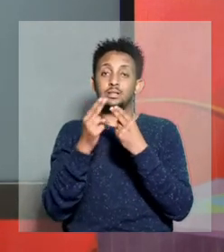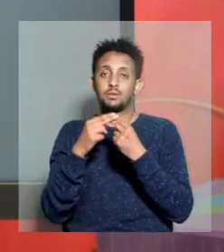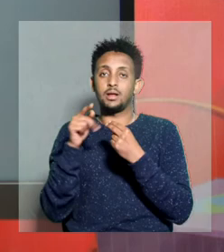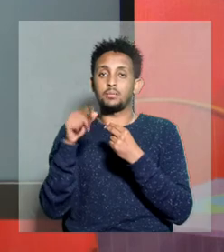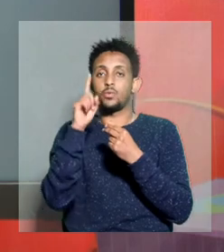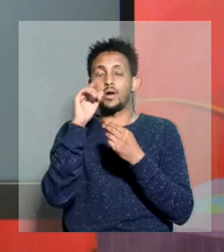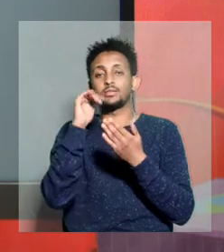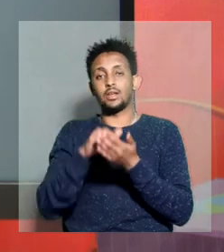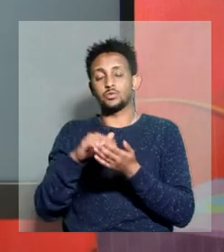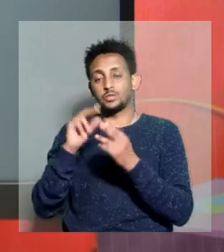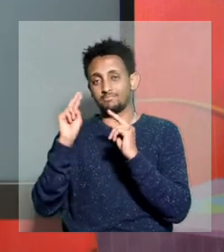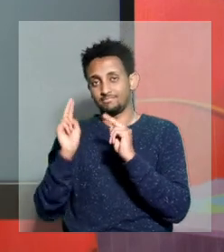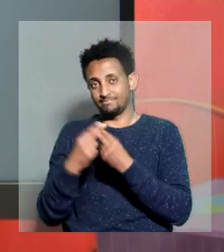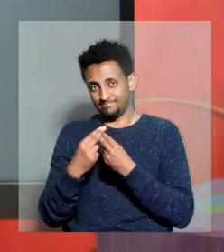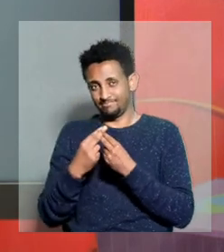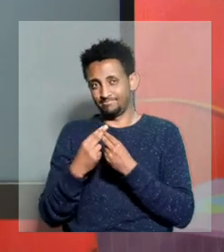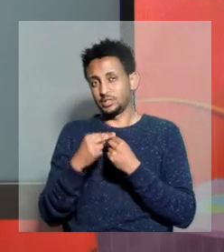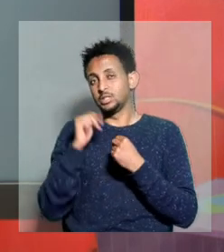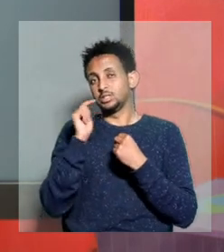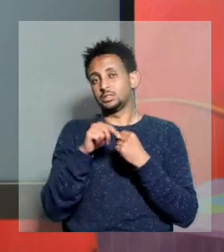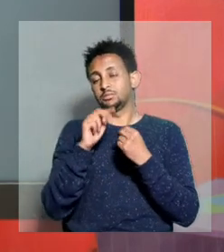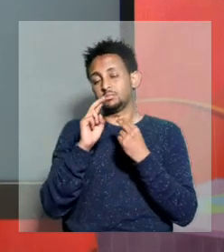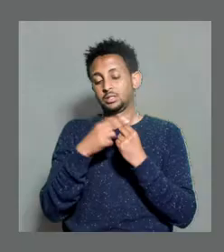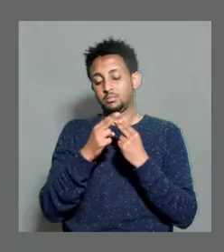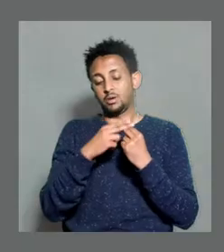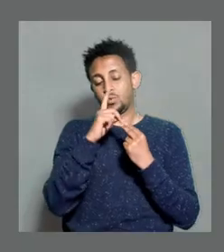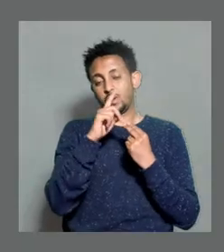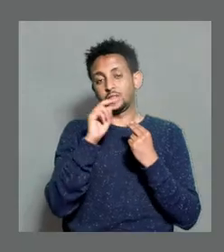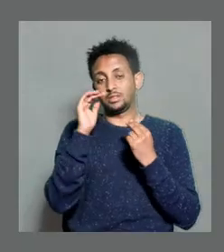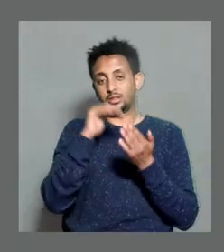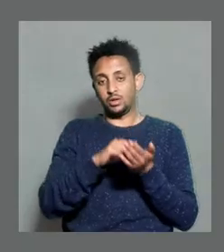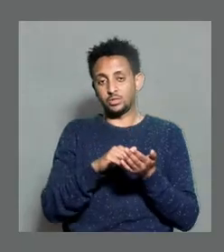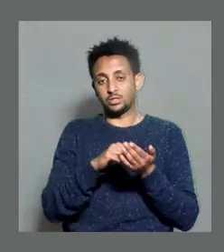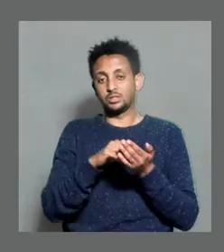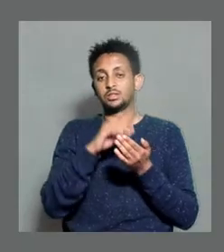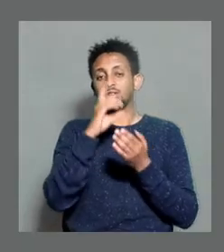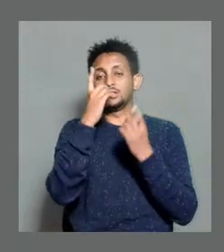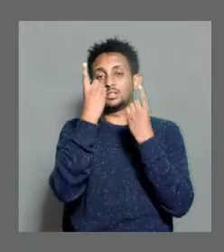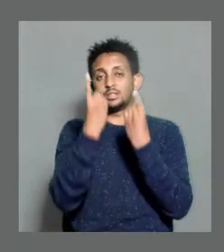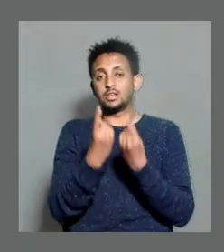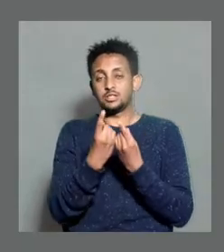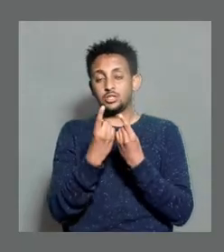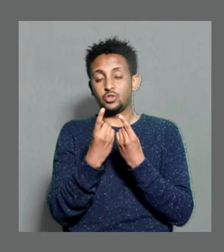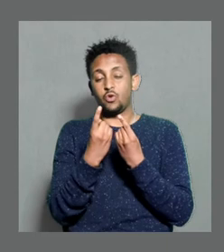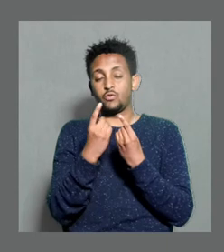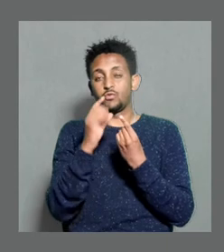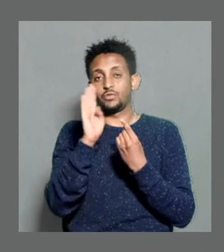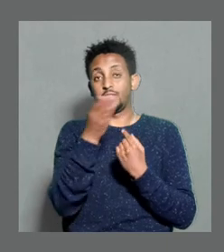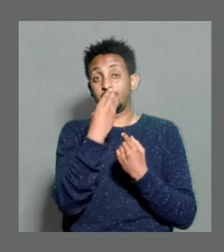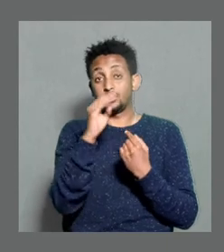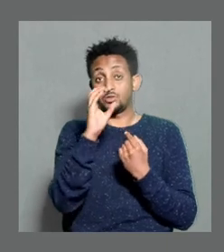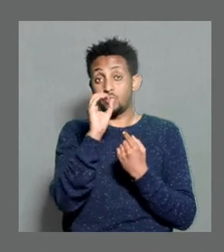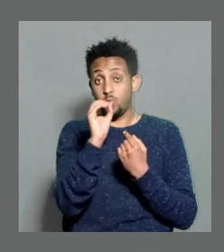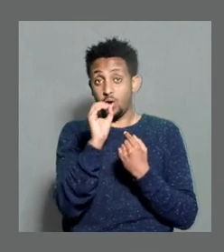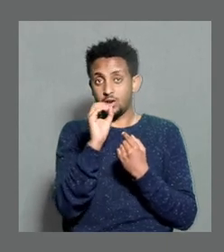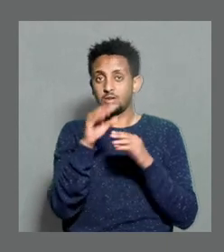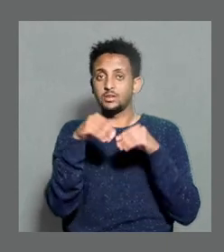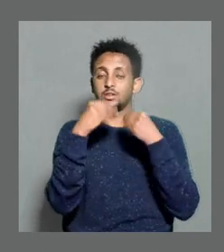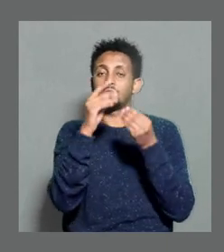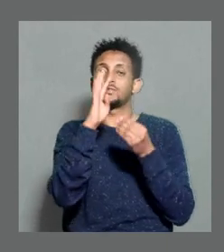by 1,000. So if you are trying to multiply this by 1,000, the density of the tennis ball will give